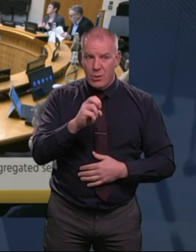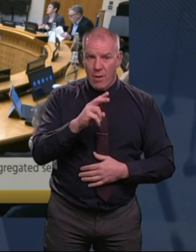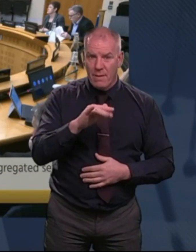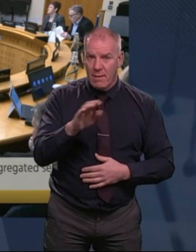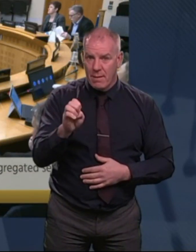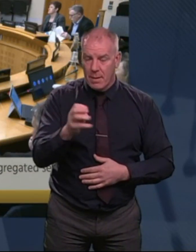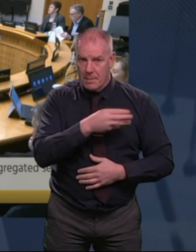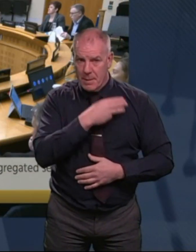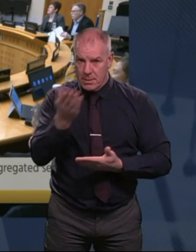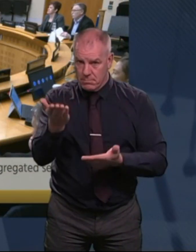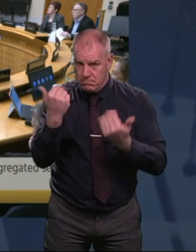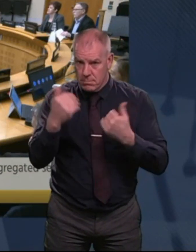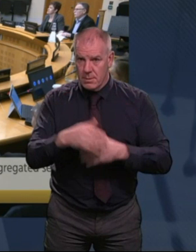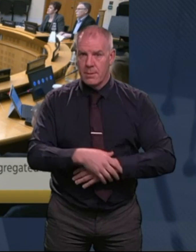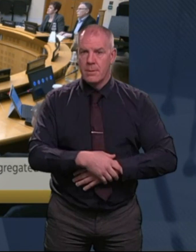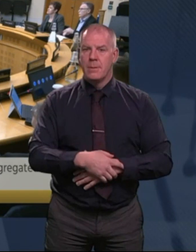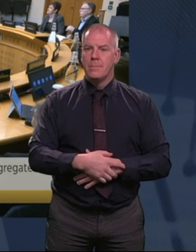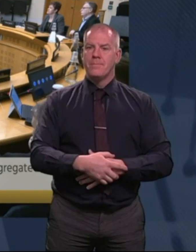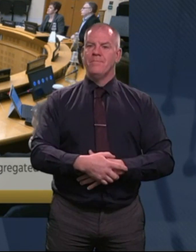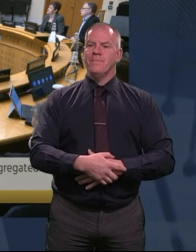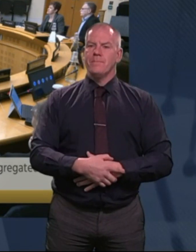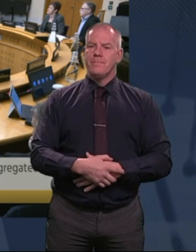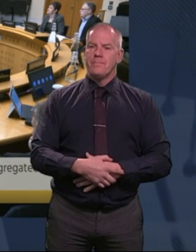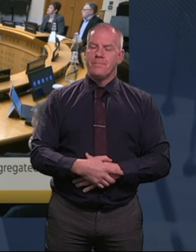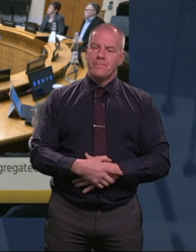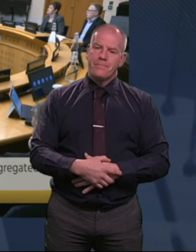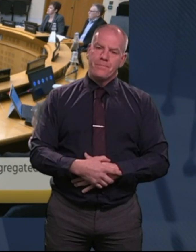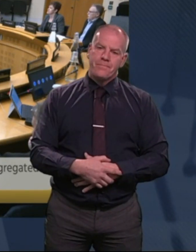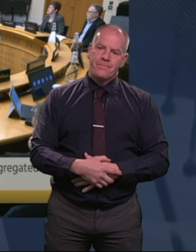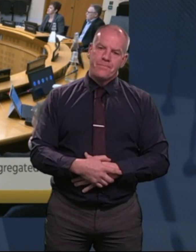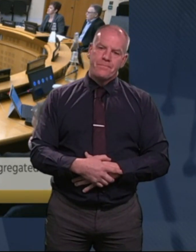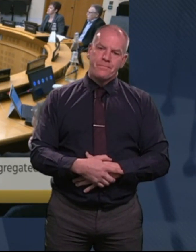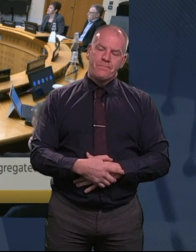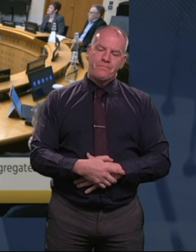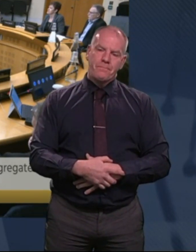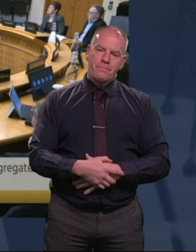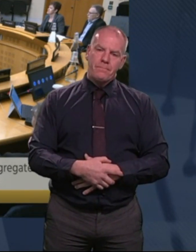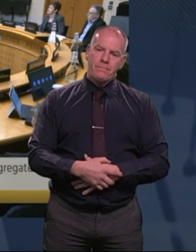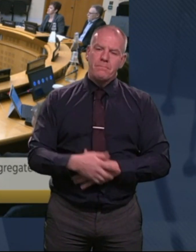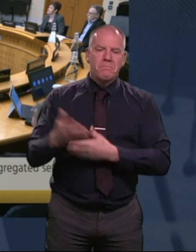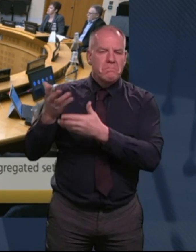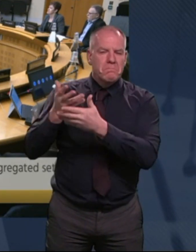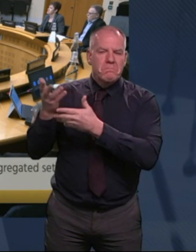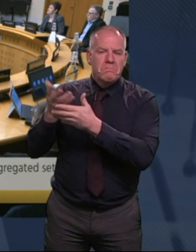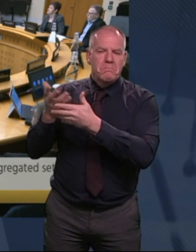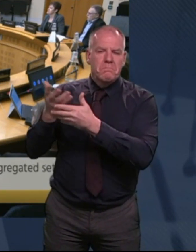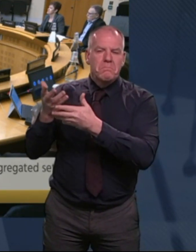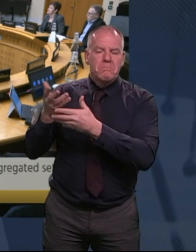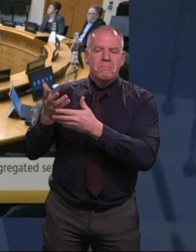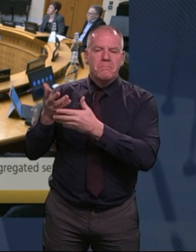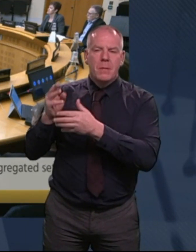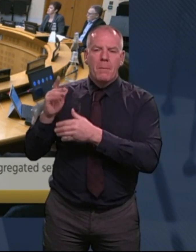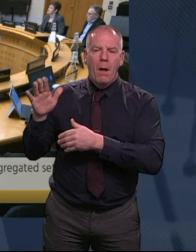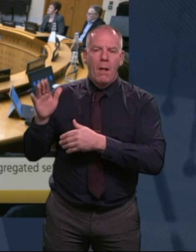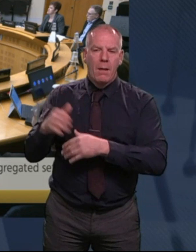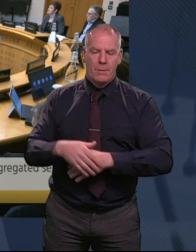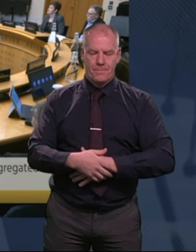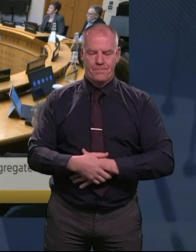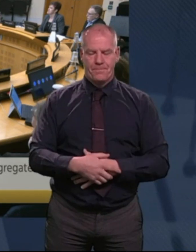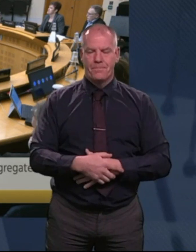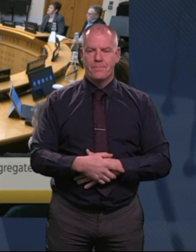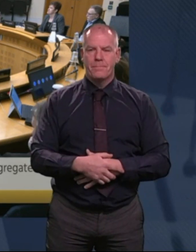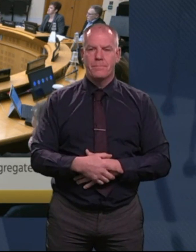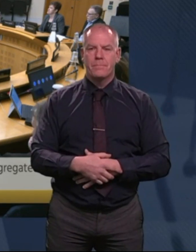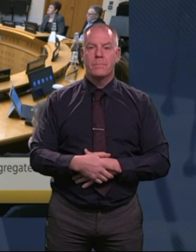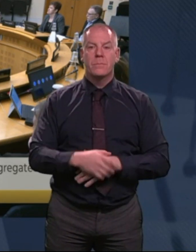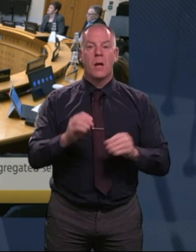So do you want to talk about it and the difference it's made to your life in moving out? Yeah, the difference it's made to your life. The thing